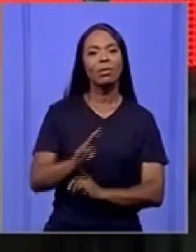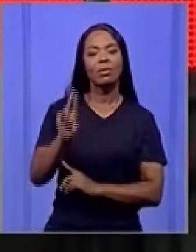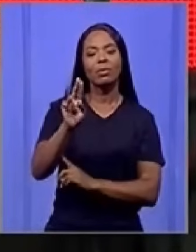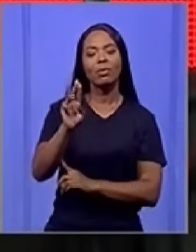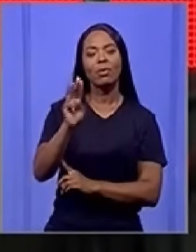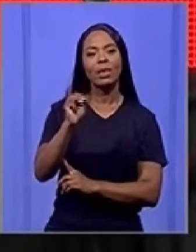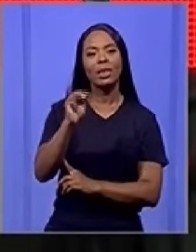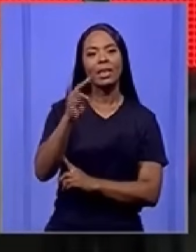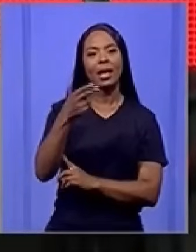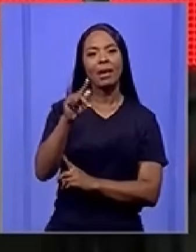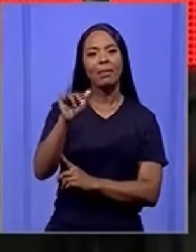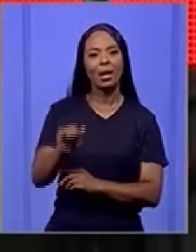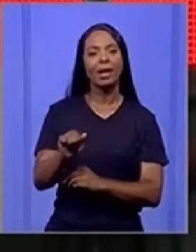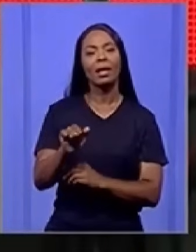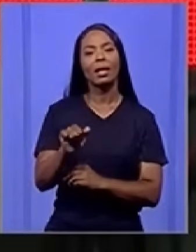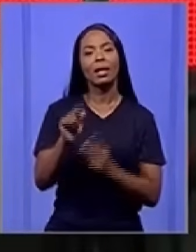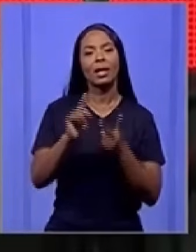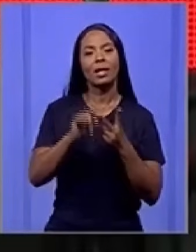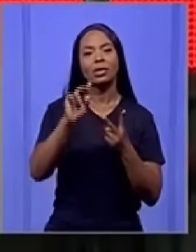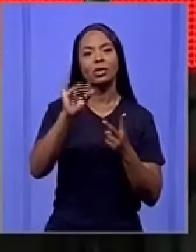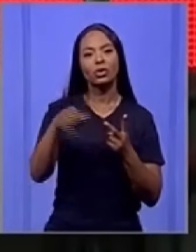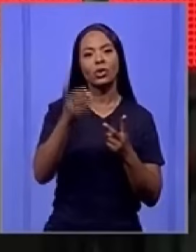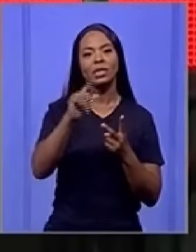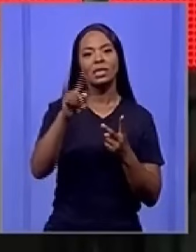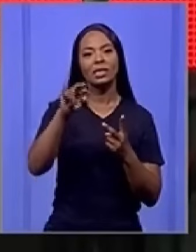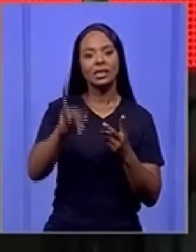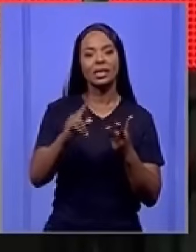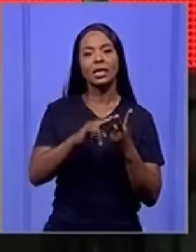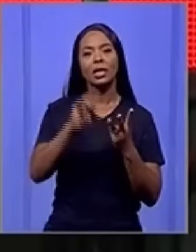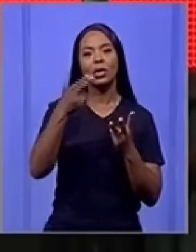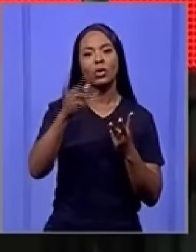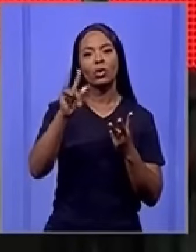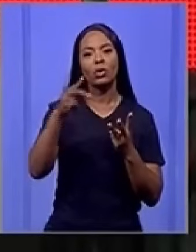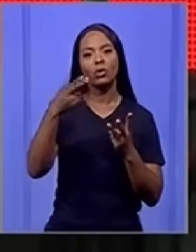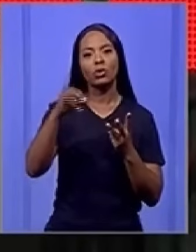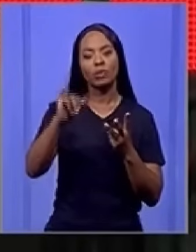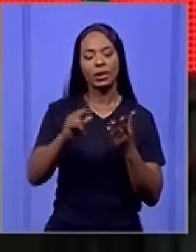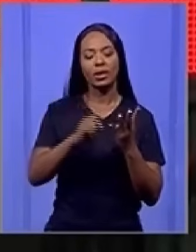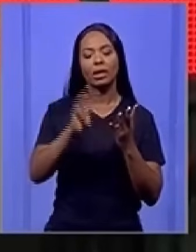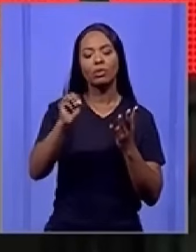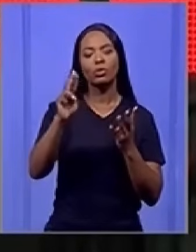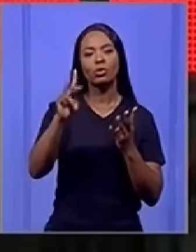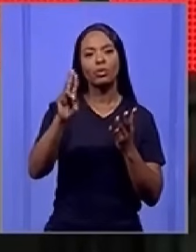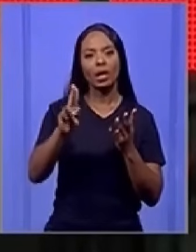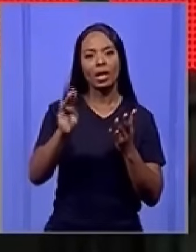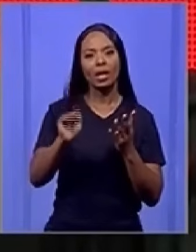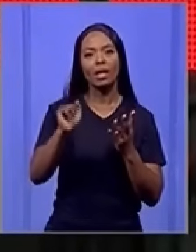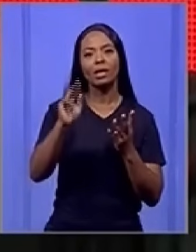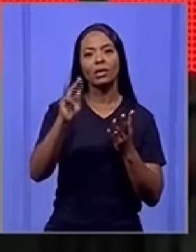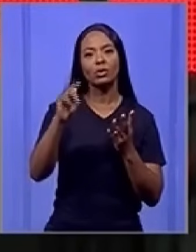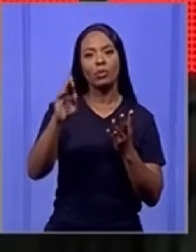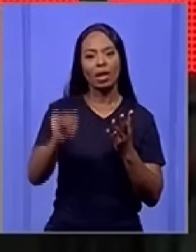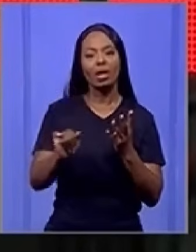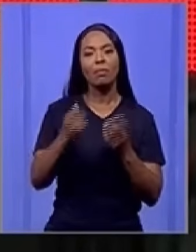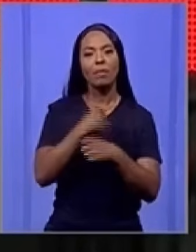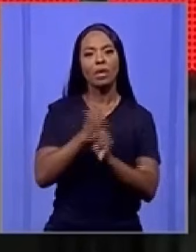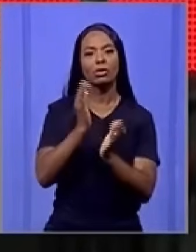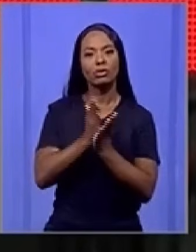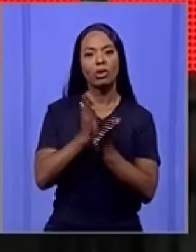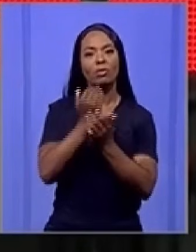Lingana, Jozini, Tlotluwe, Tuba must be rest assured that their freedom